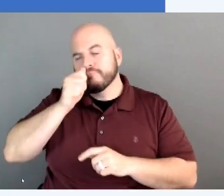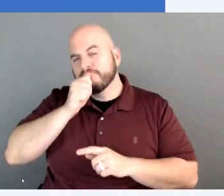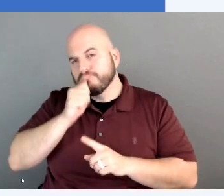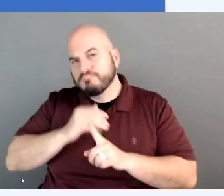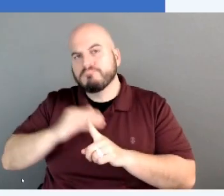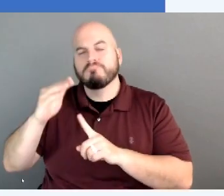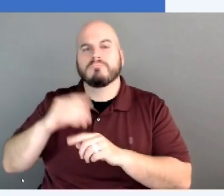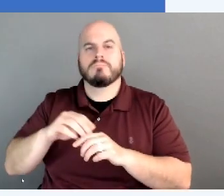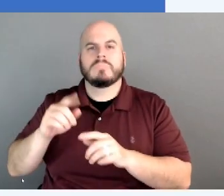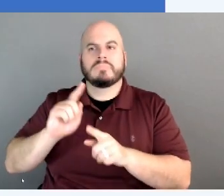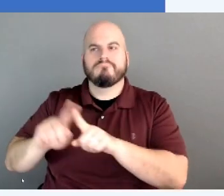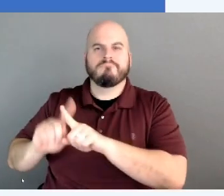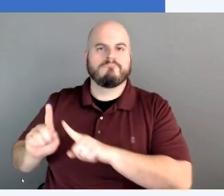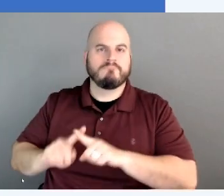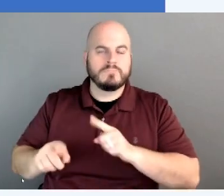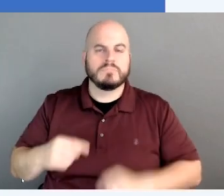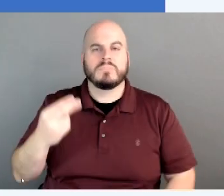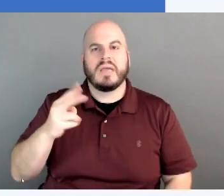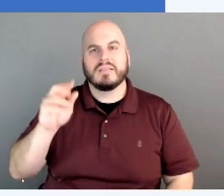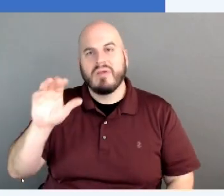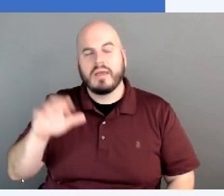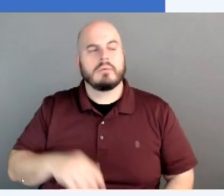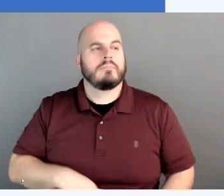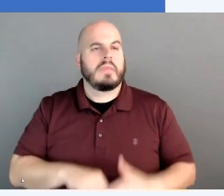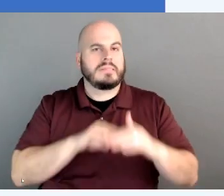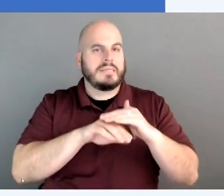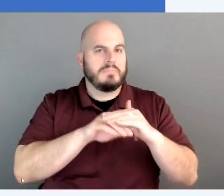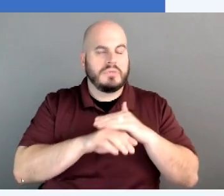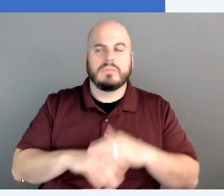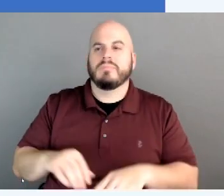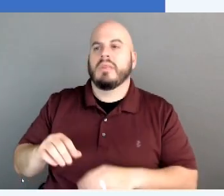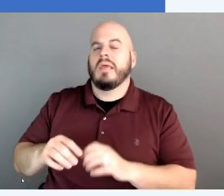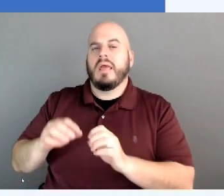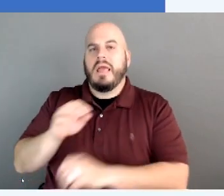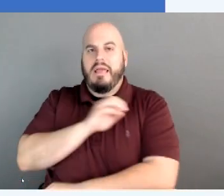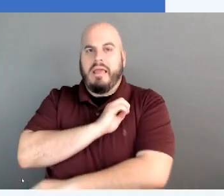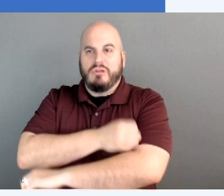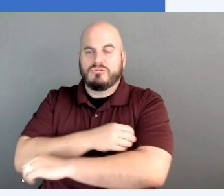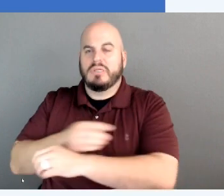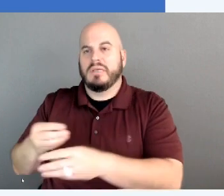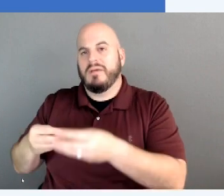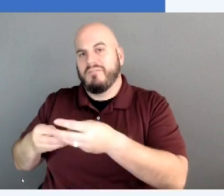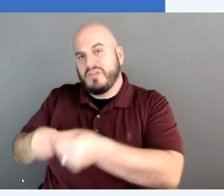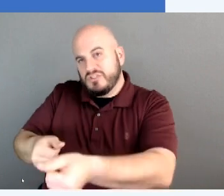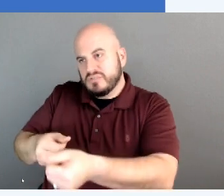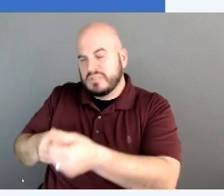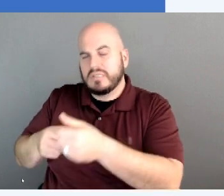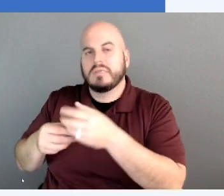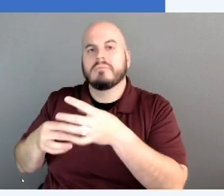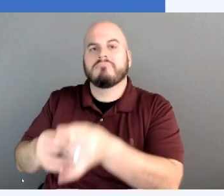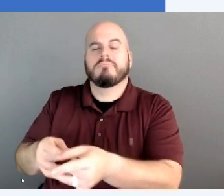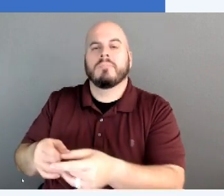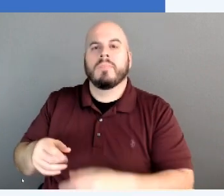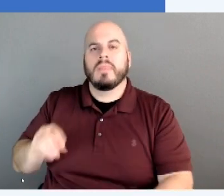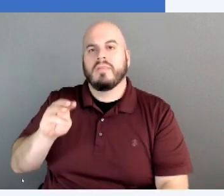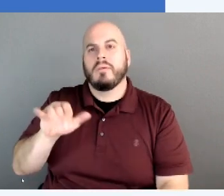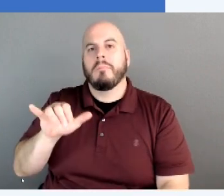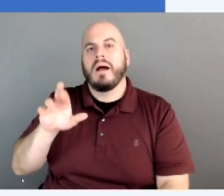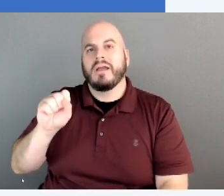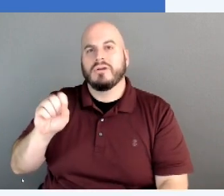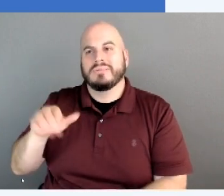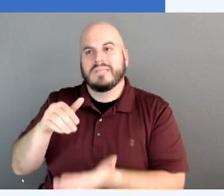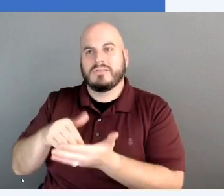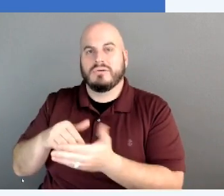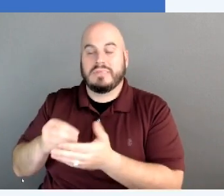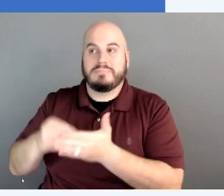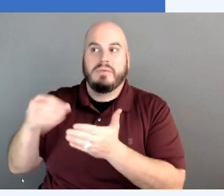update HVAC, accessibility, energy efficient at the Meyer Center, which is a very old building and very expensive to renovate, but